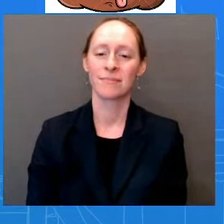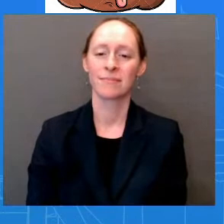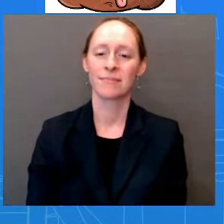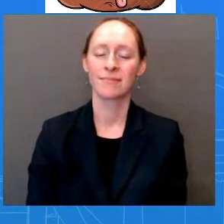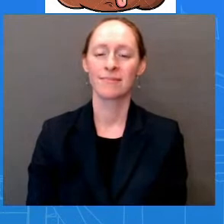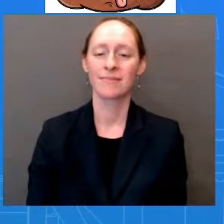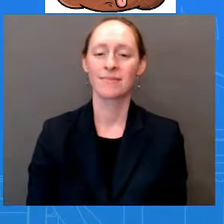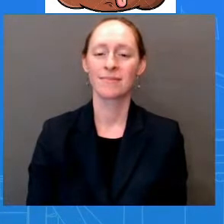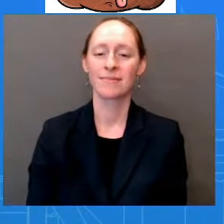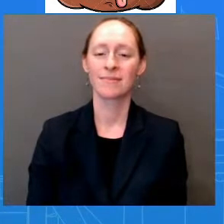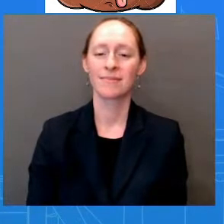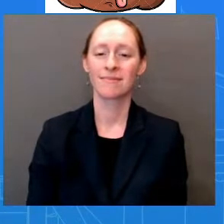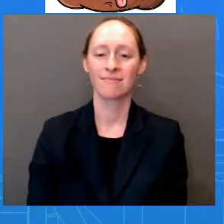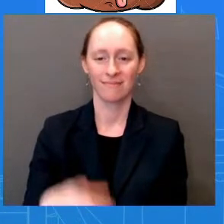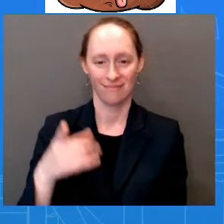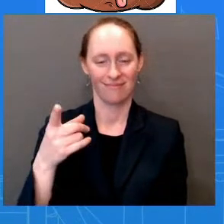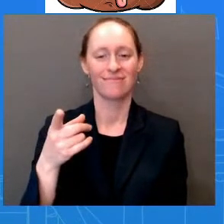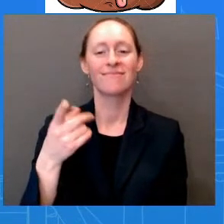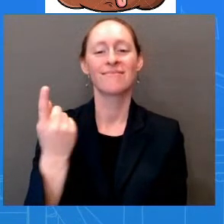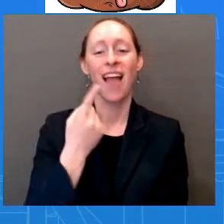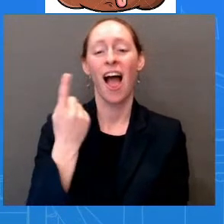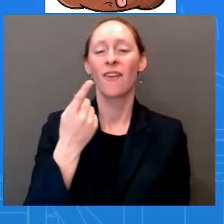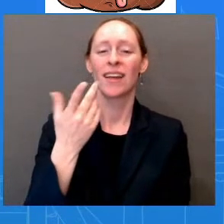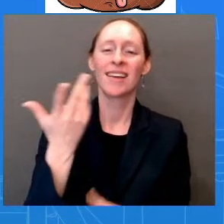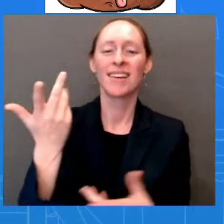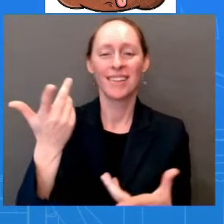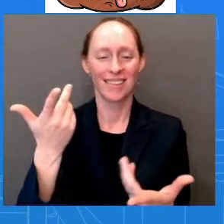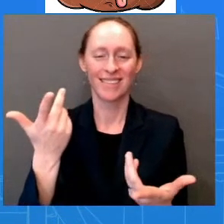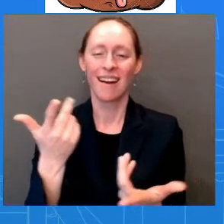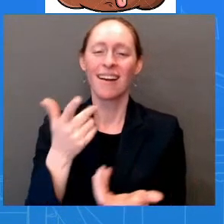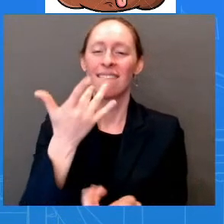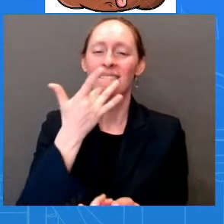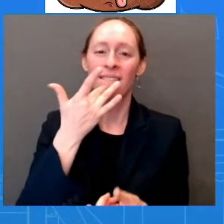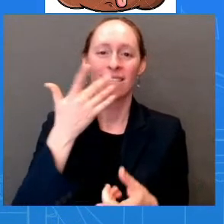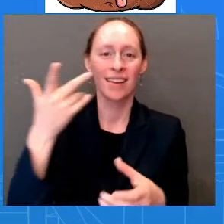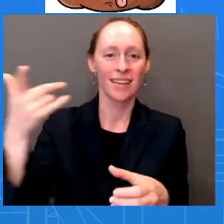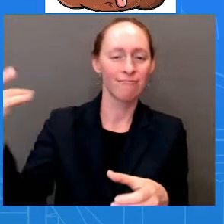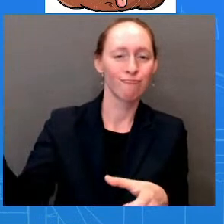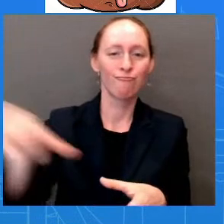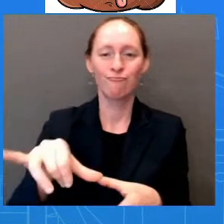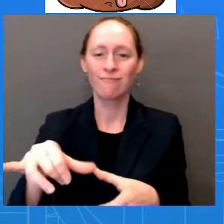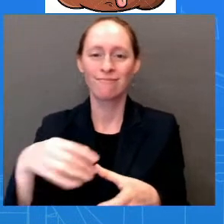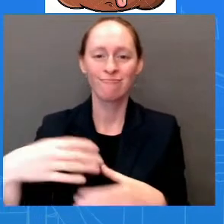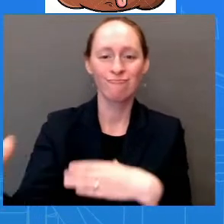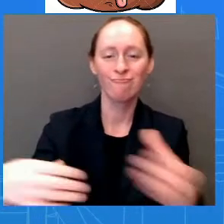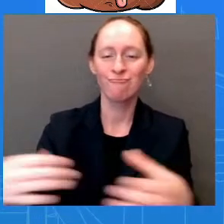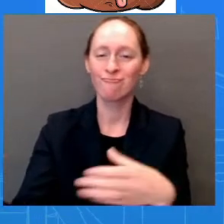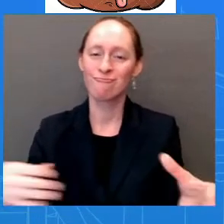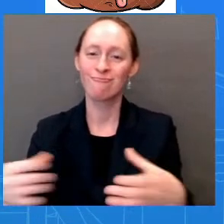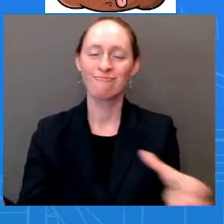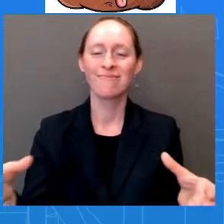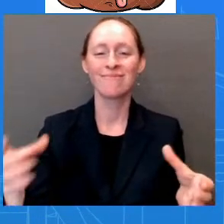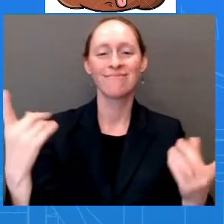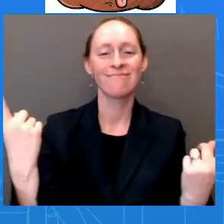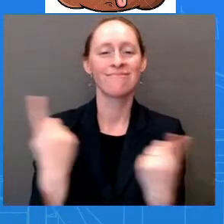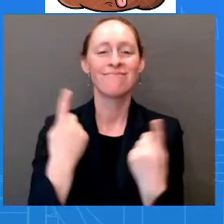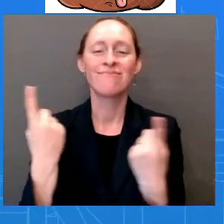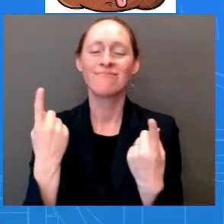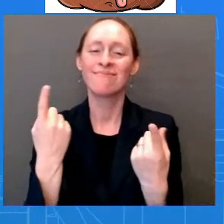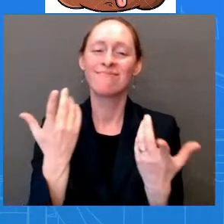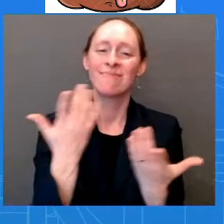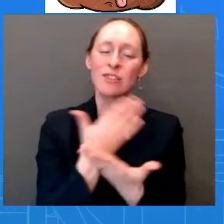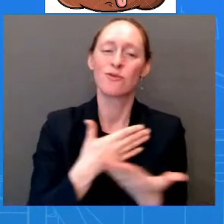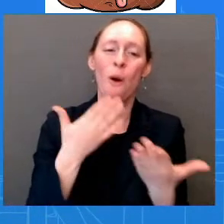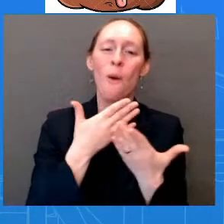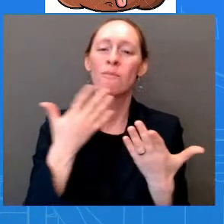Pronouns are, you can't compete with that. I'm sorry. Just, it is what it is. These guys up here, they'd look like second class compared to that. I